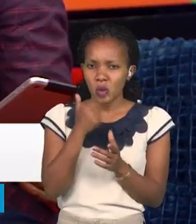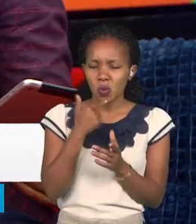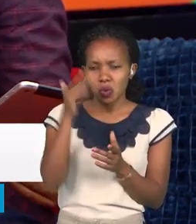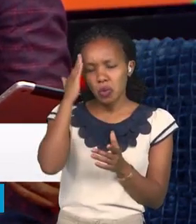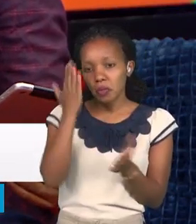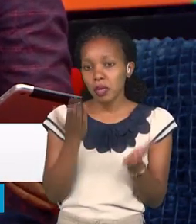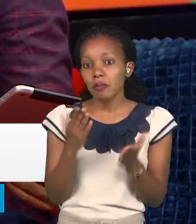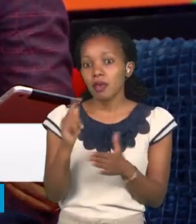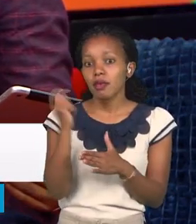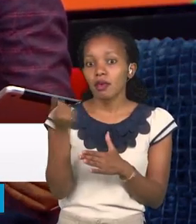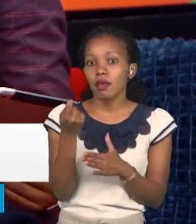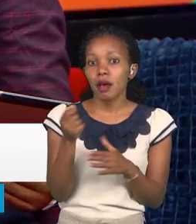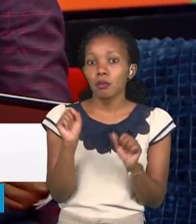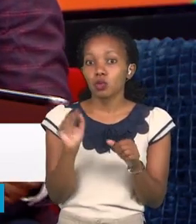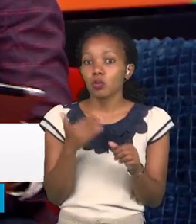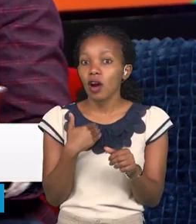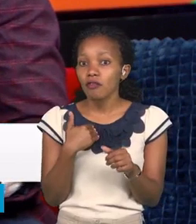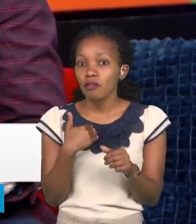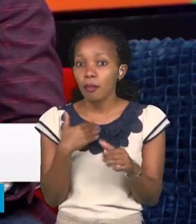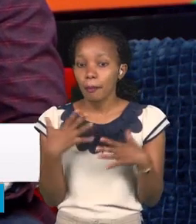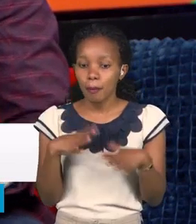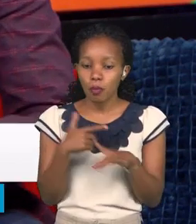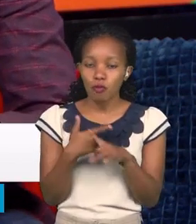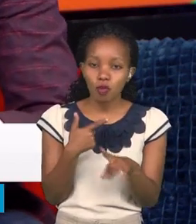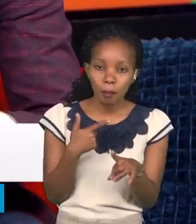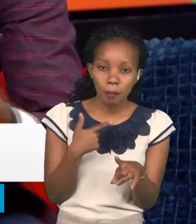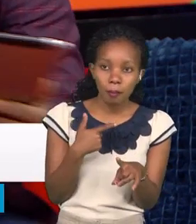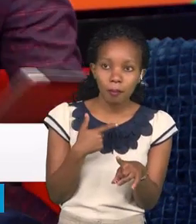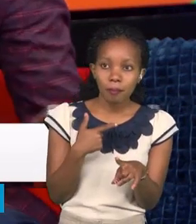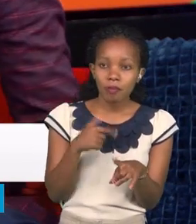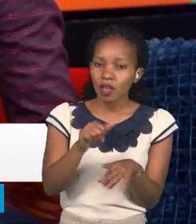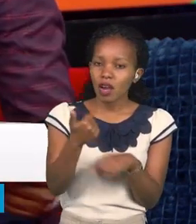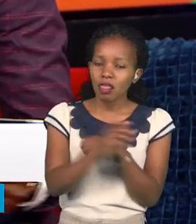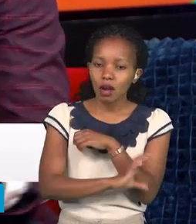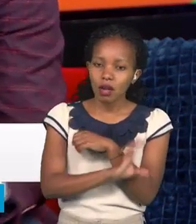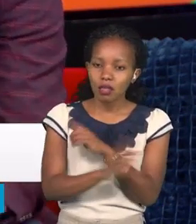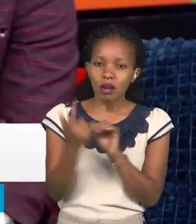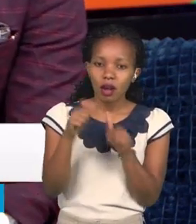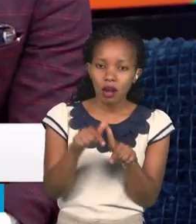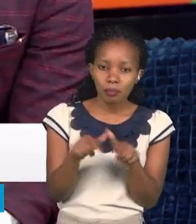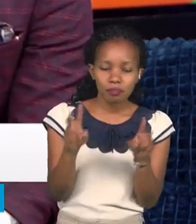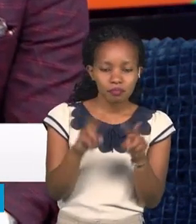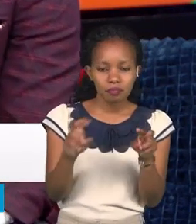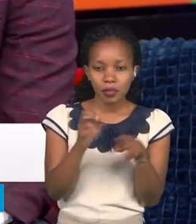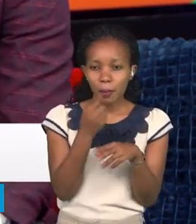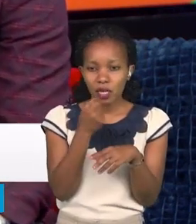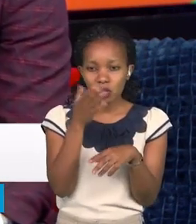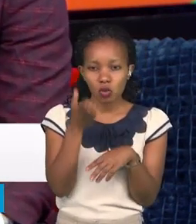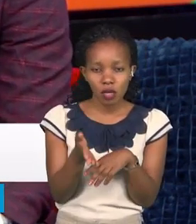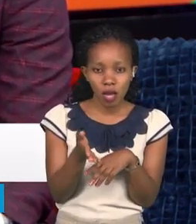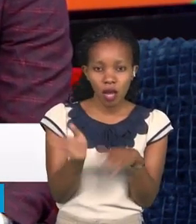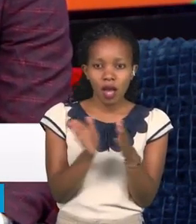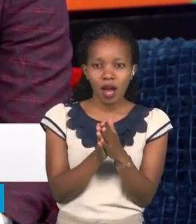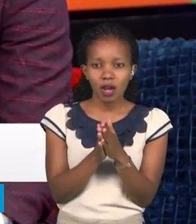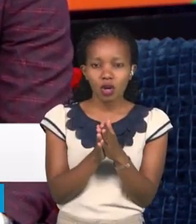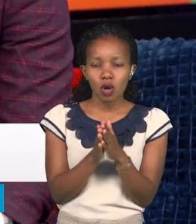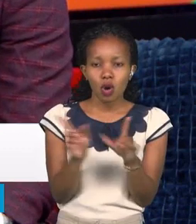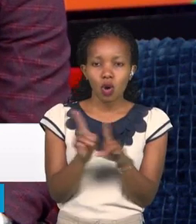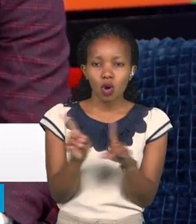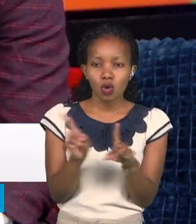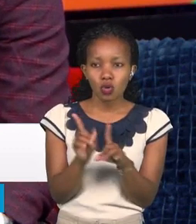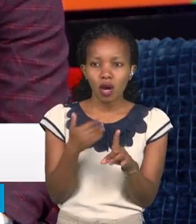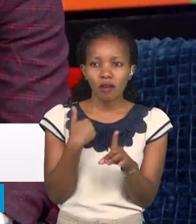maybe Kenya will be having maybe people coming from out other countries to come to seek medication here. Yeah. And you've been grappling actually